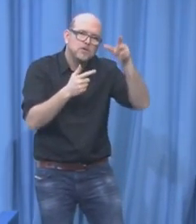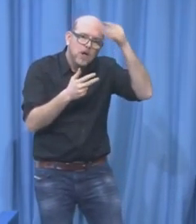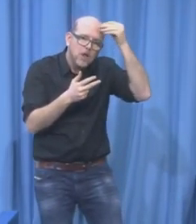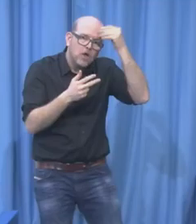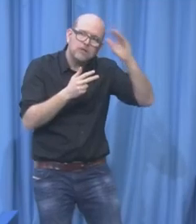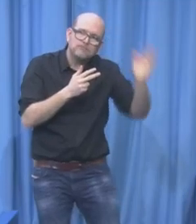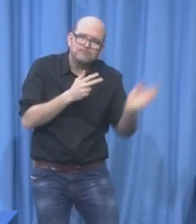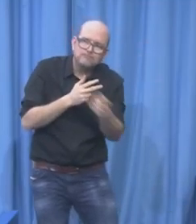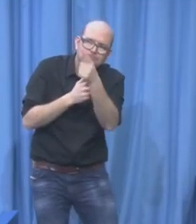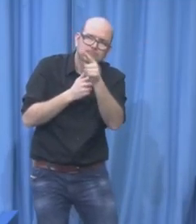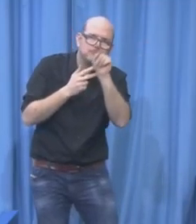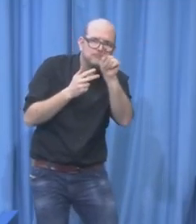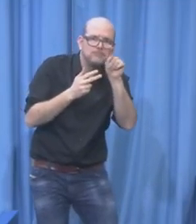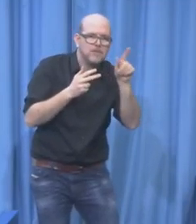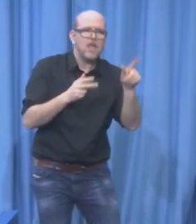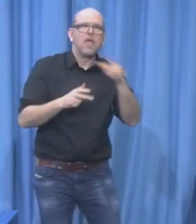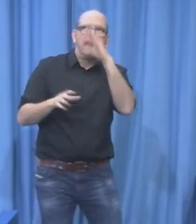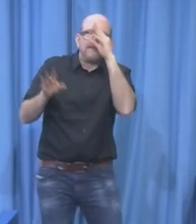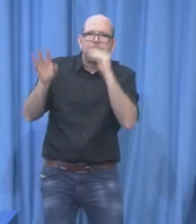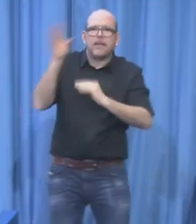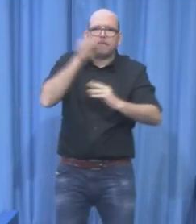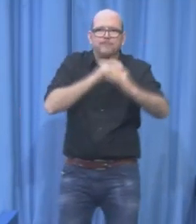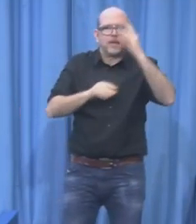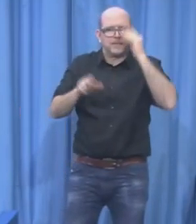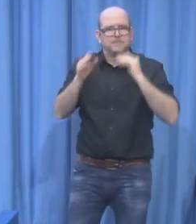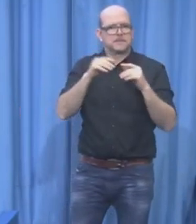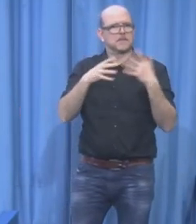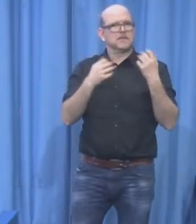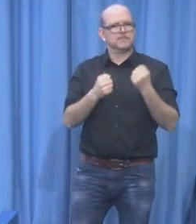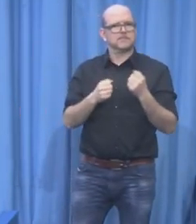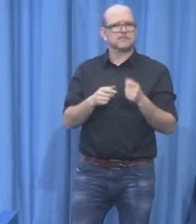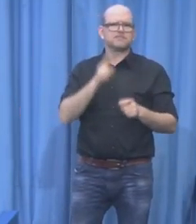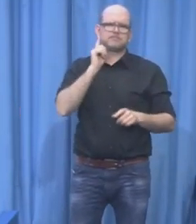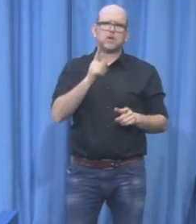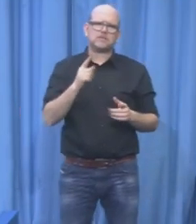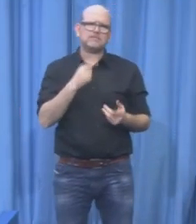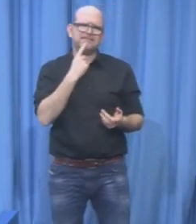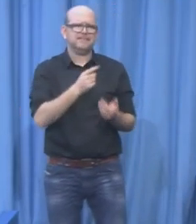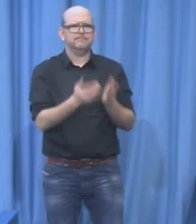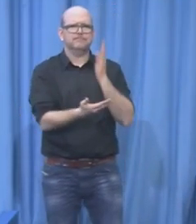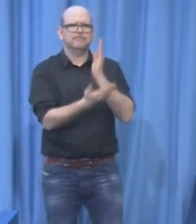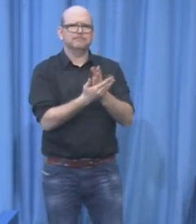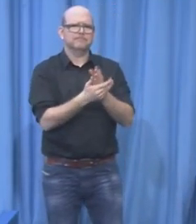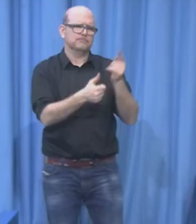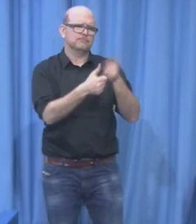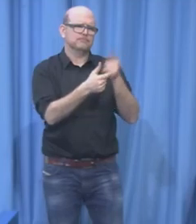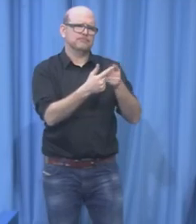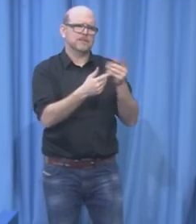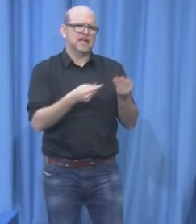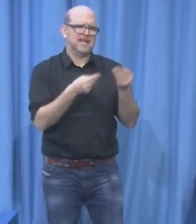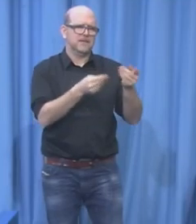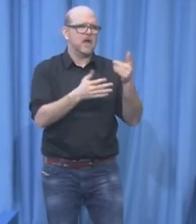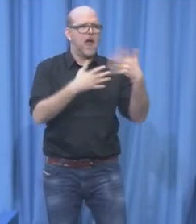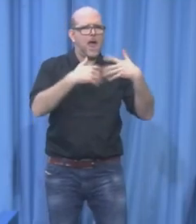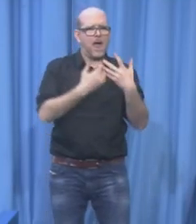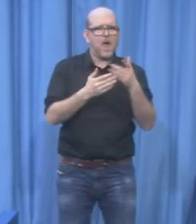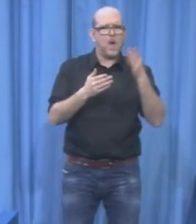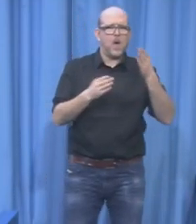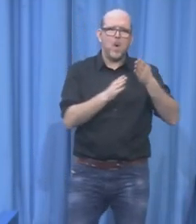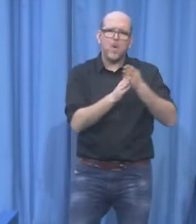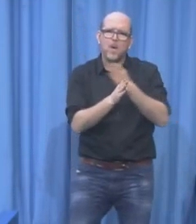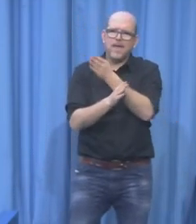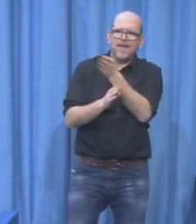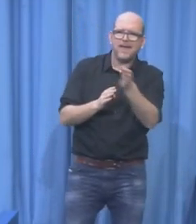they have to learn how to get to the hospital. And in Ireland, in rural Ireland, which is where we're based, that can be a very big challenge, because we don't